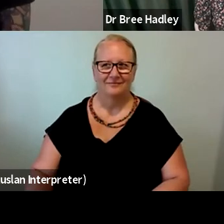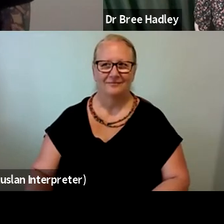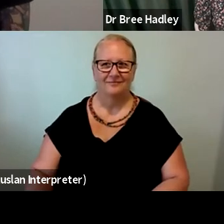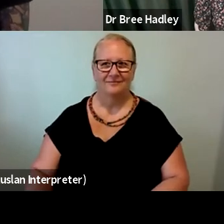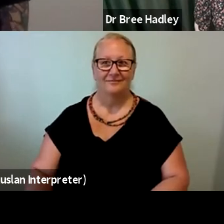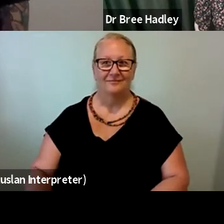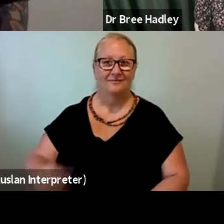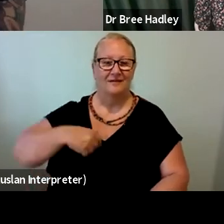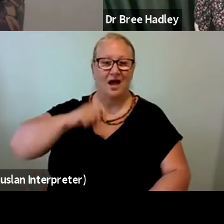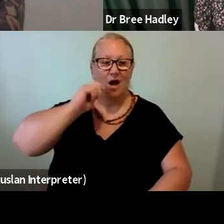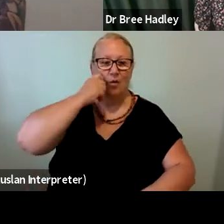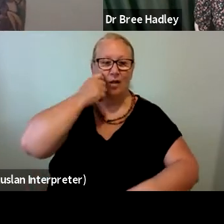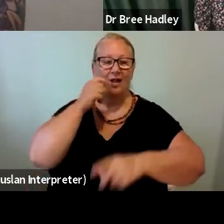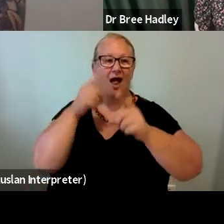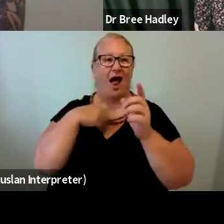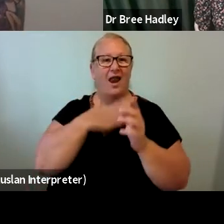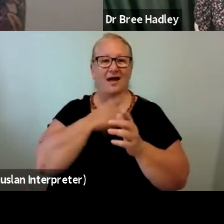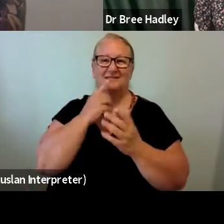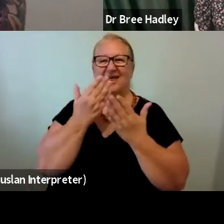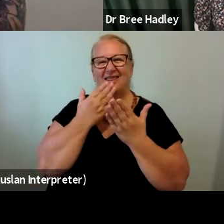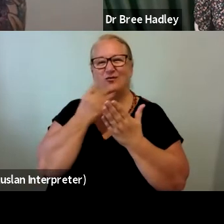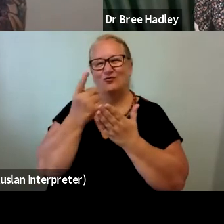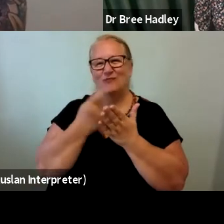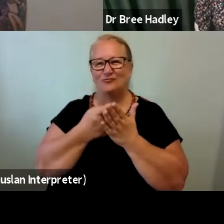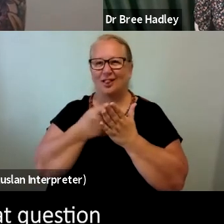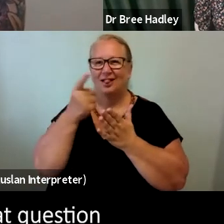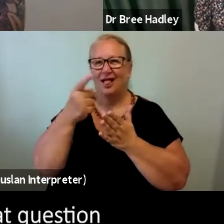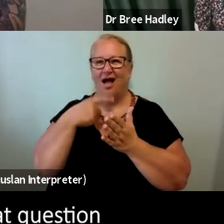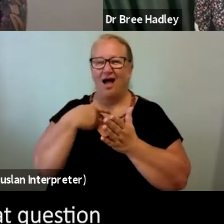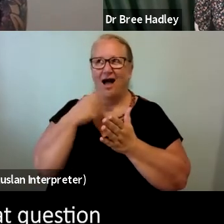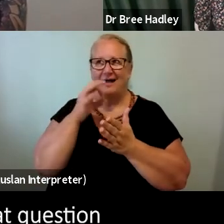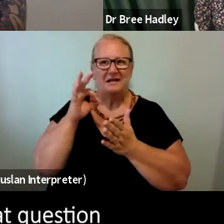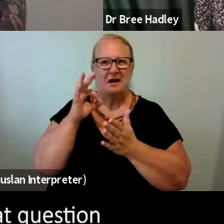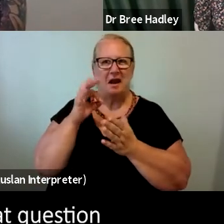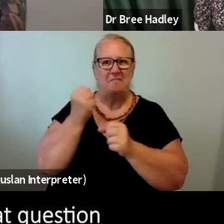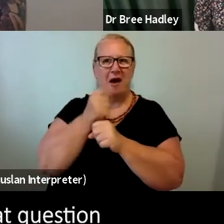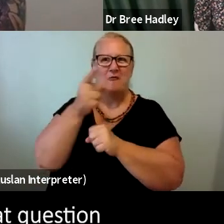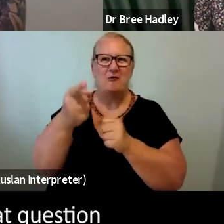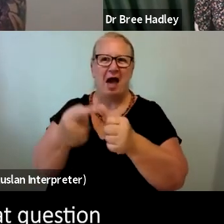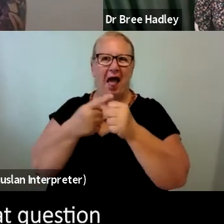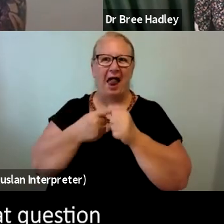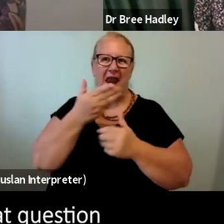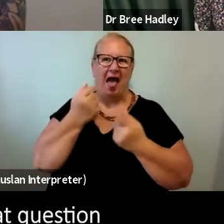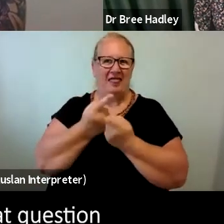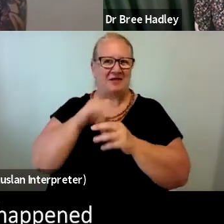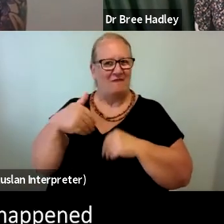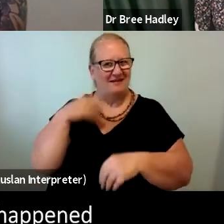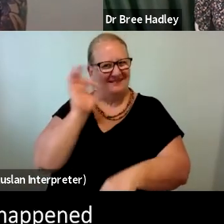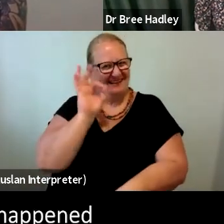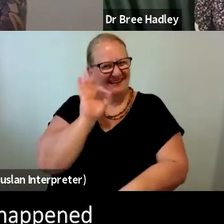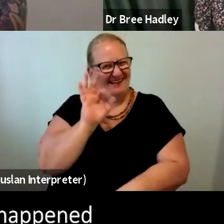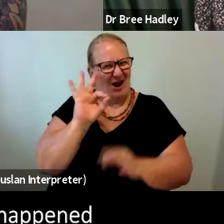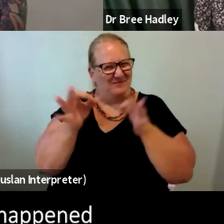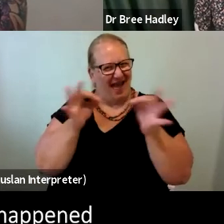I will cross you down. I just want to say thank you, Racheal. And just a note to everyone, I did not plant that question so Racheal would say nice things about me. That's